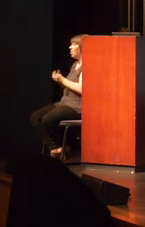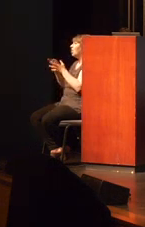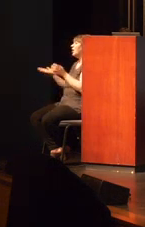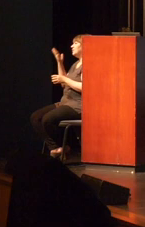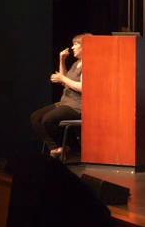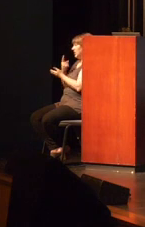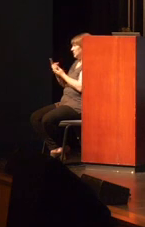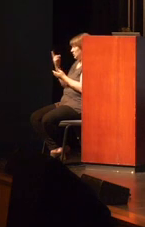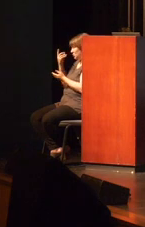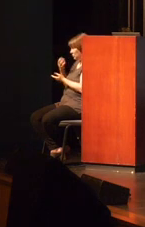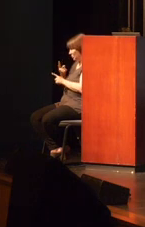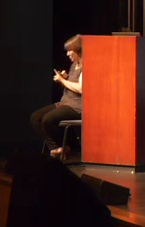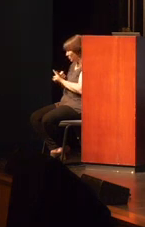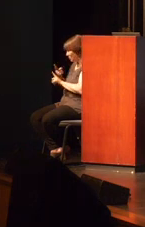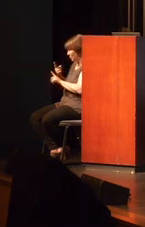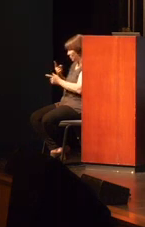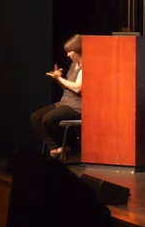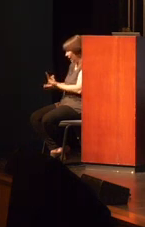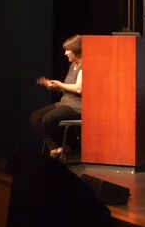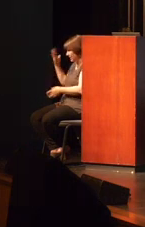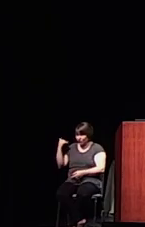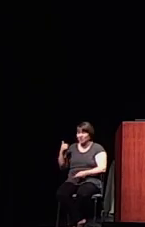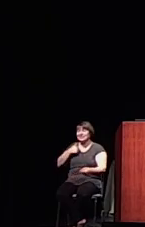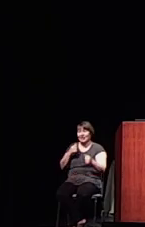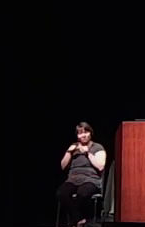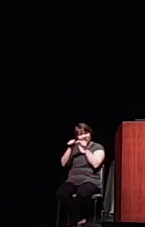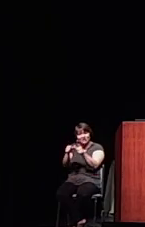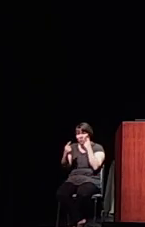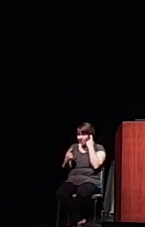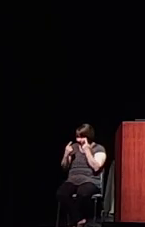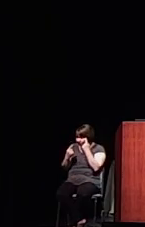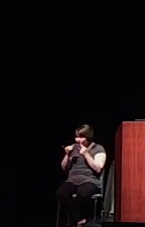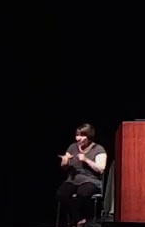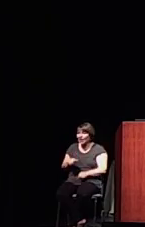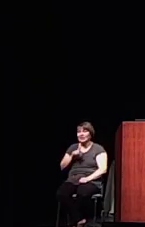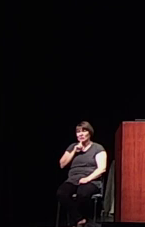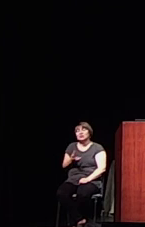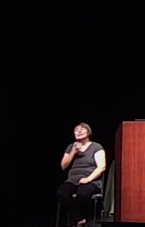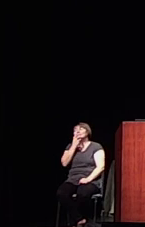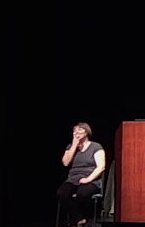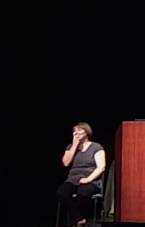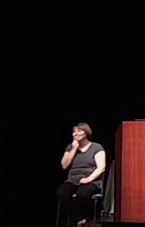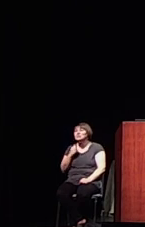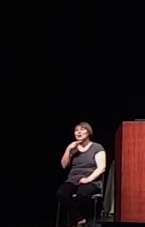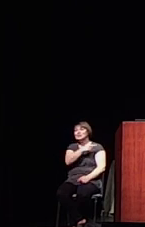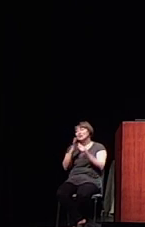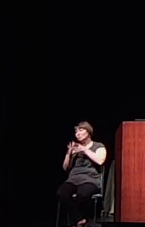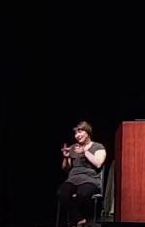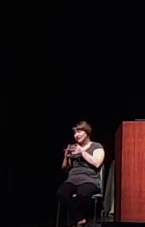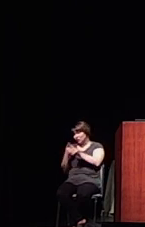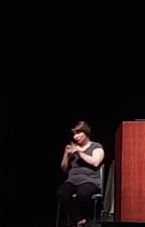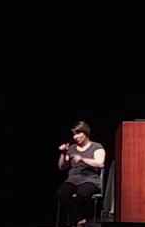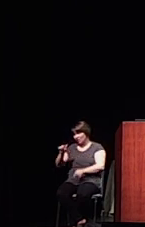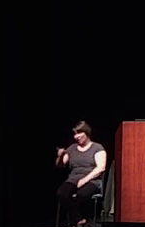and I've continued to think about it. And so I particularly cherish Allie's message, because she's gonna